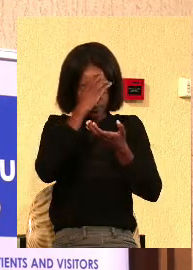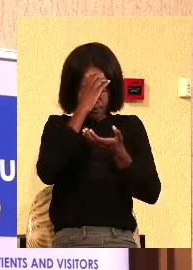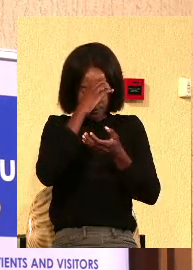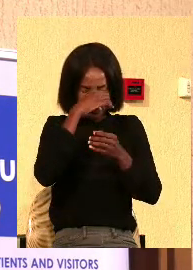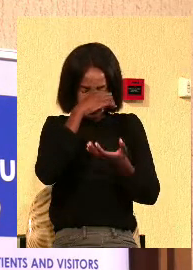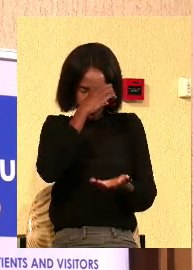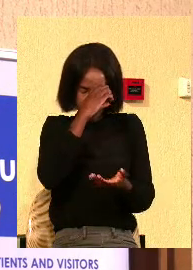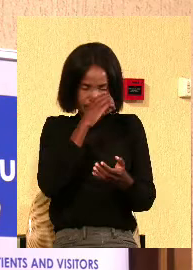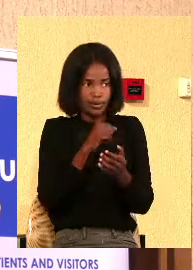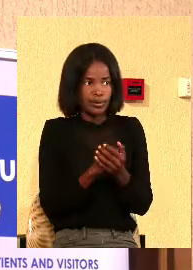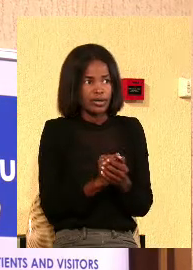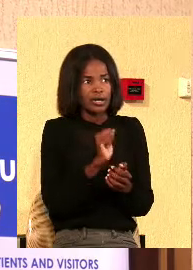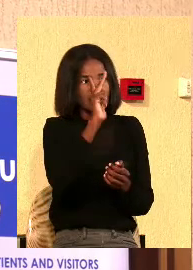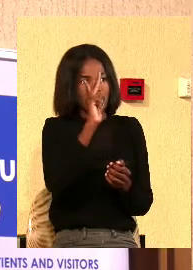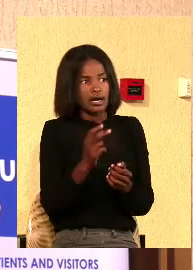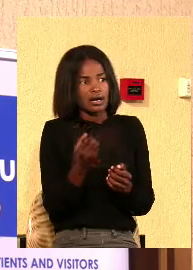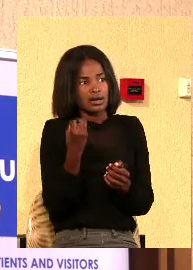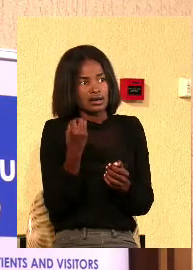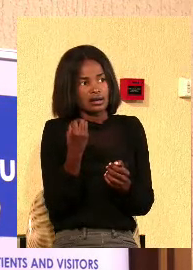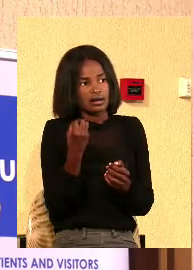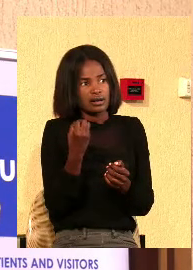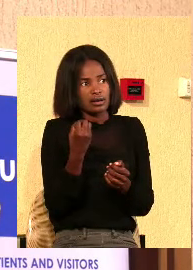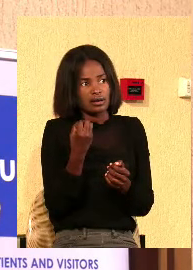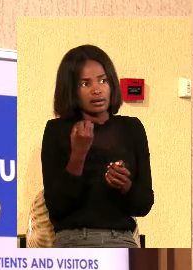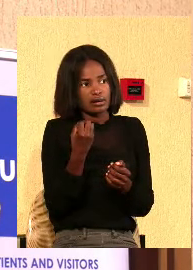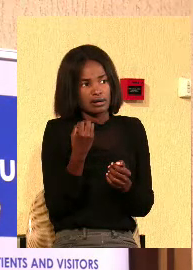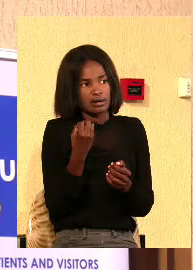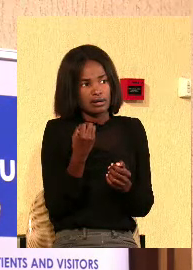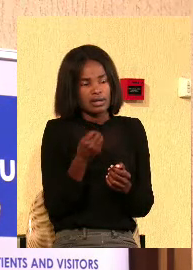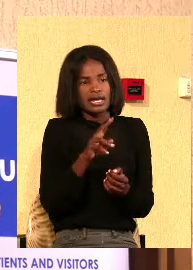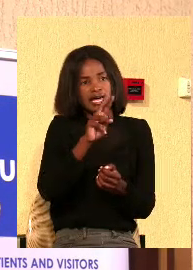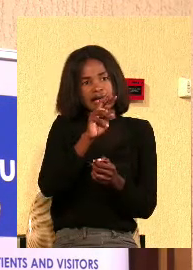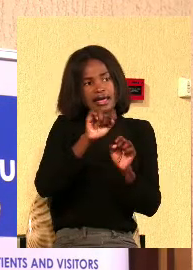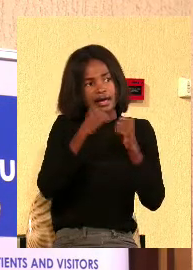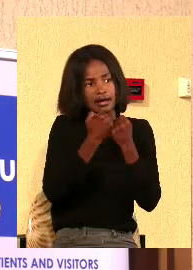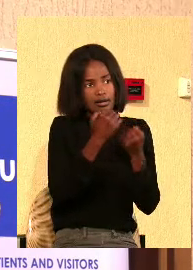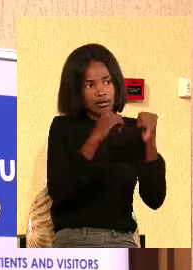that we have now of COVID-19 in Namibia were tested through NIP.